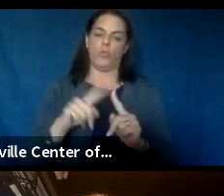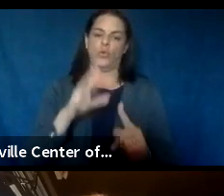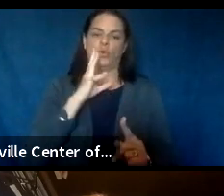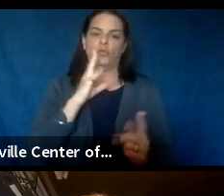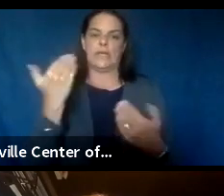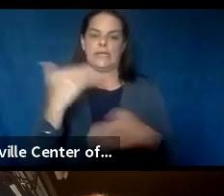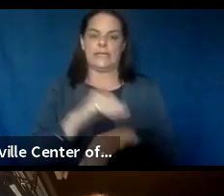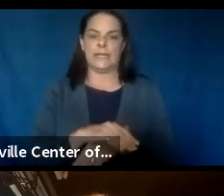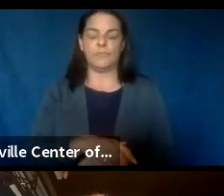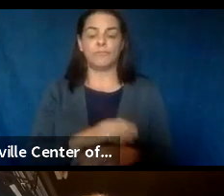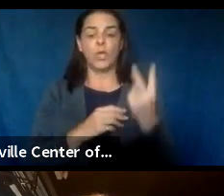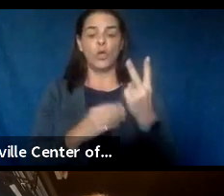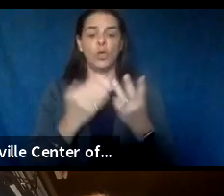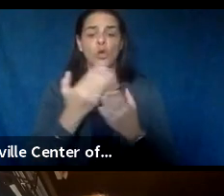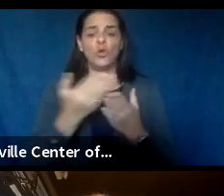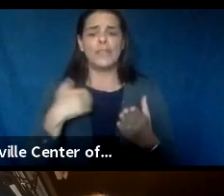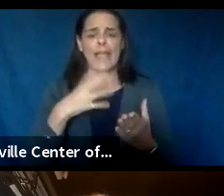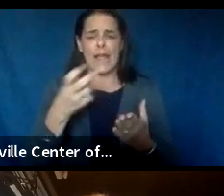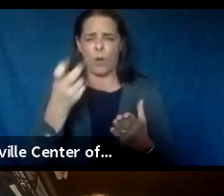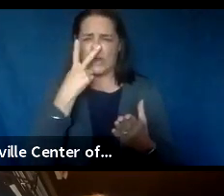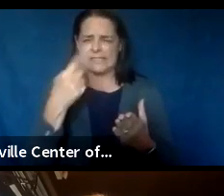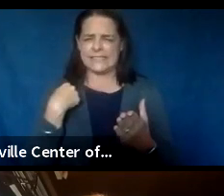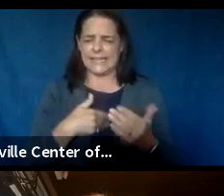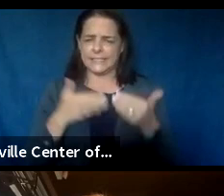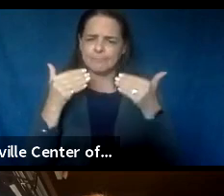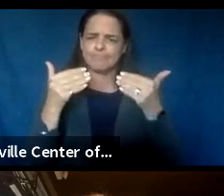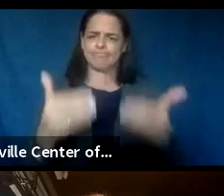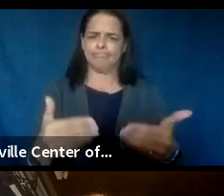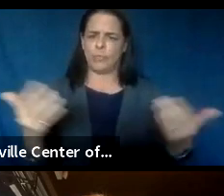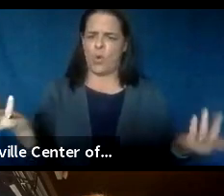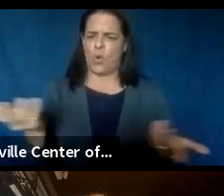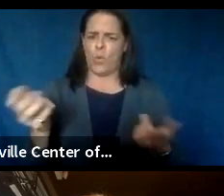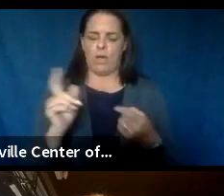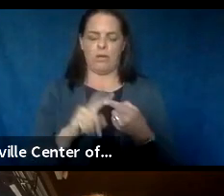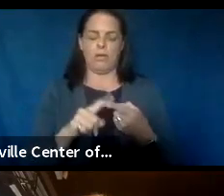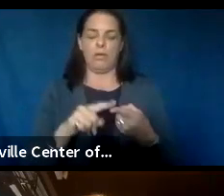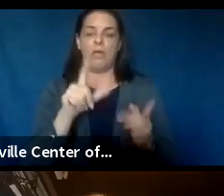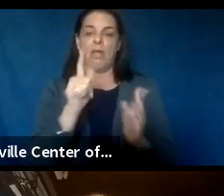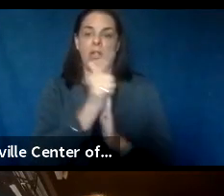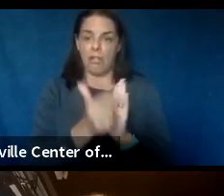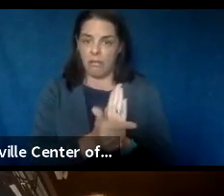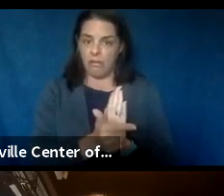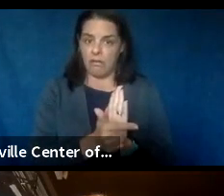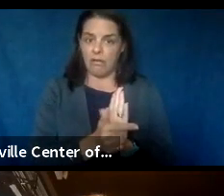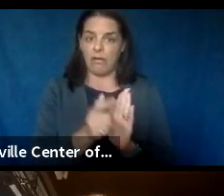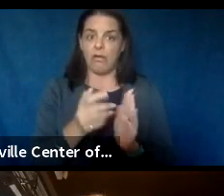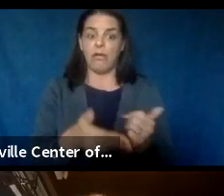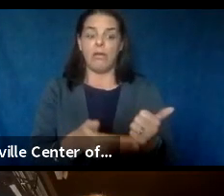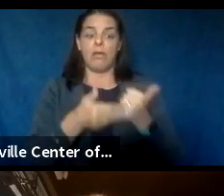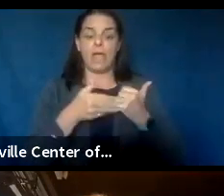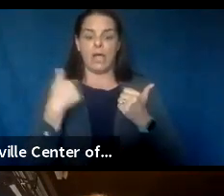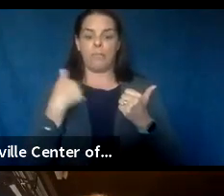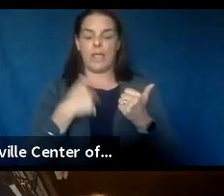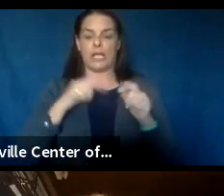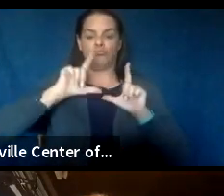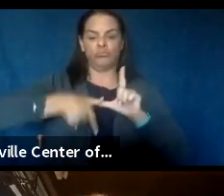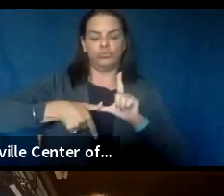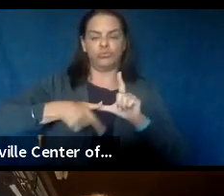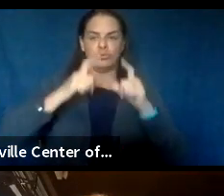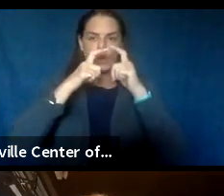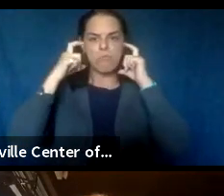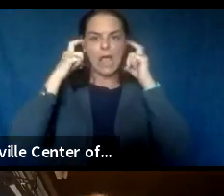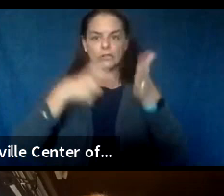The two things I would like to see us push forward or move forward with would be legislation helping us to revoke the mask